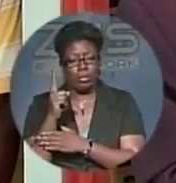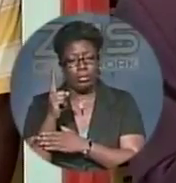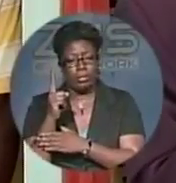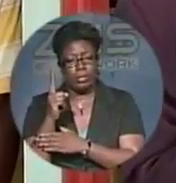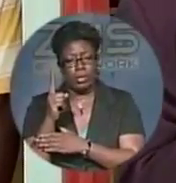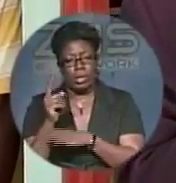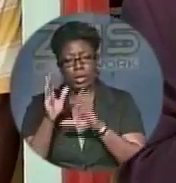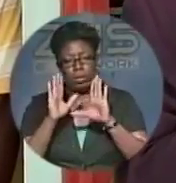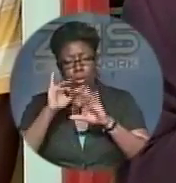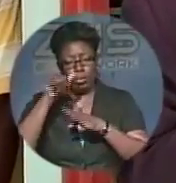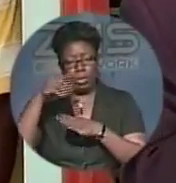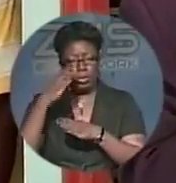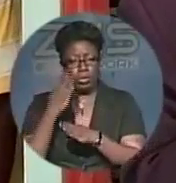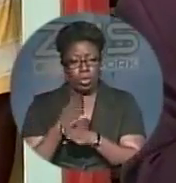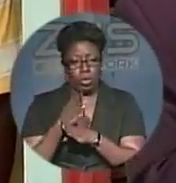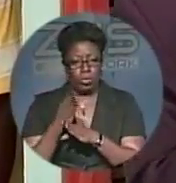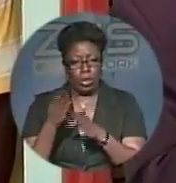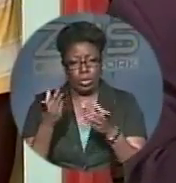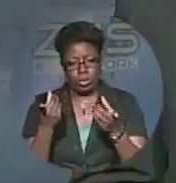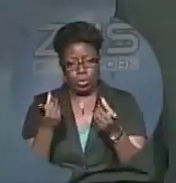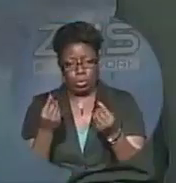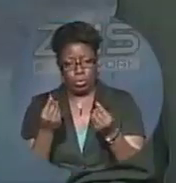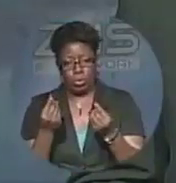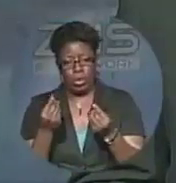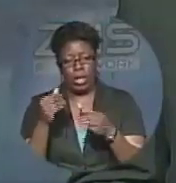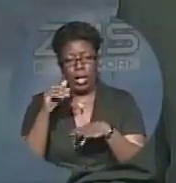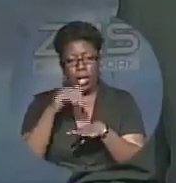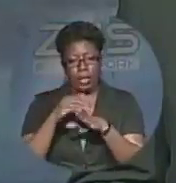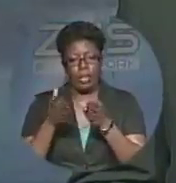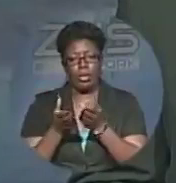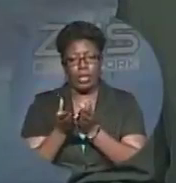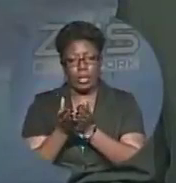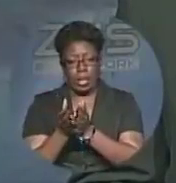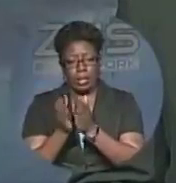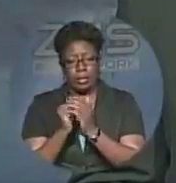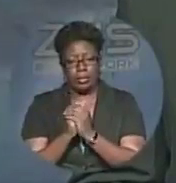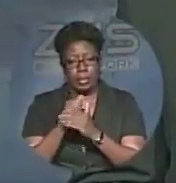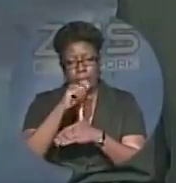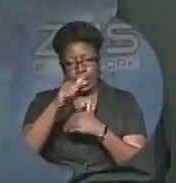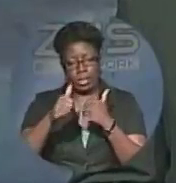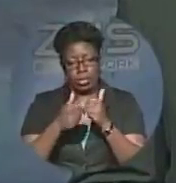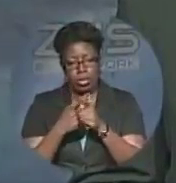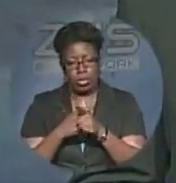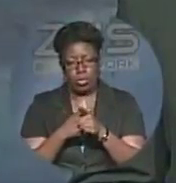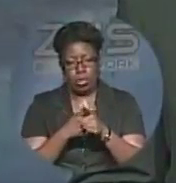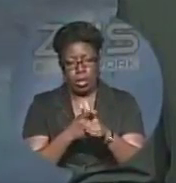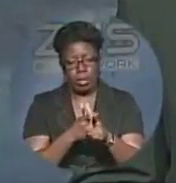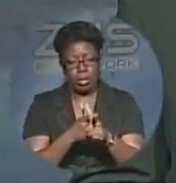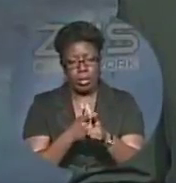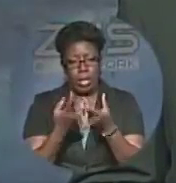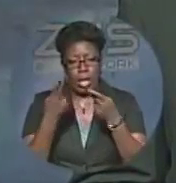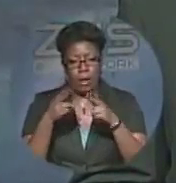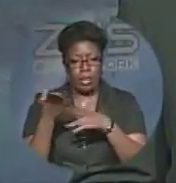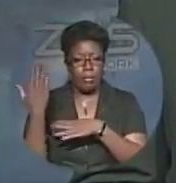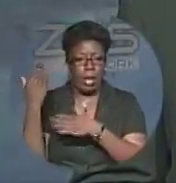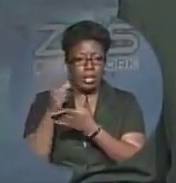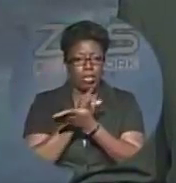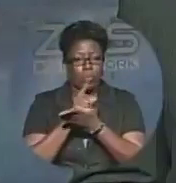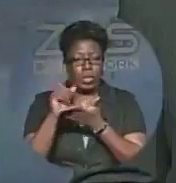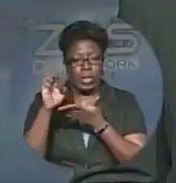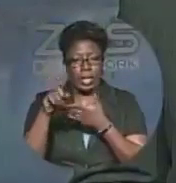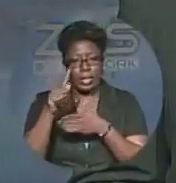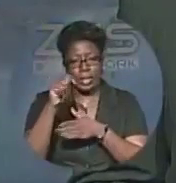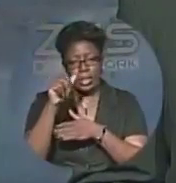outstanding job that you did at this regatta site. Well, the annual Star Trackers Classic taking place this past weekend at the Thomas A.